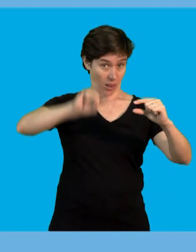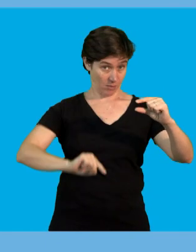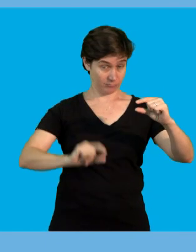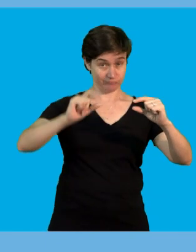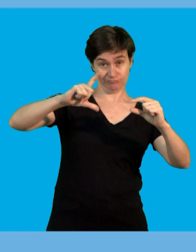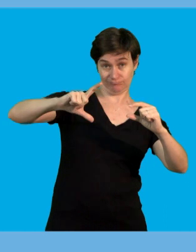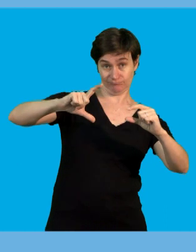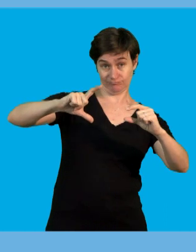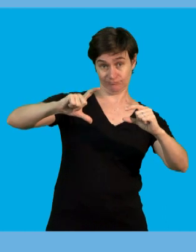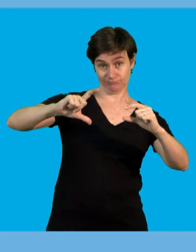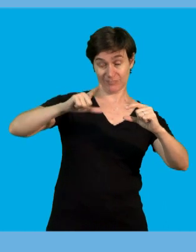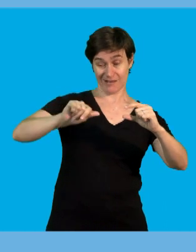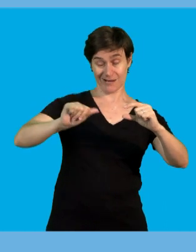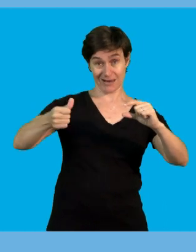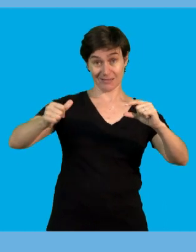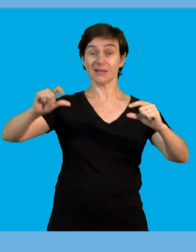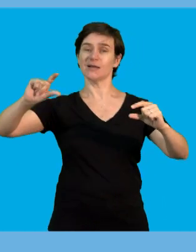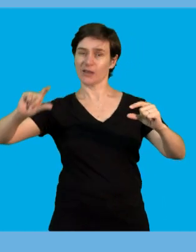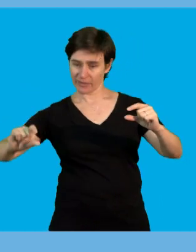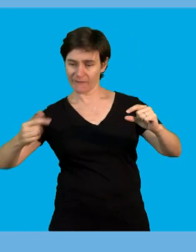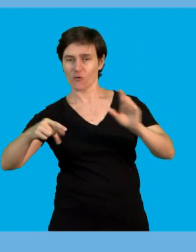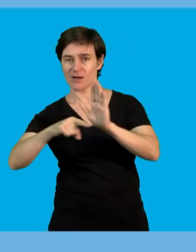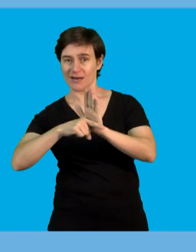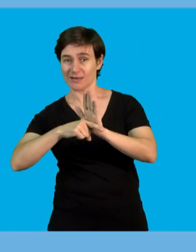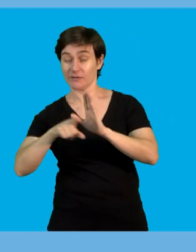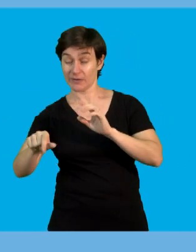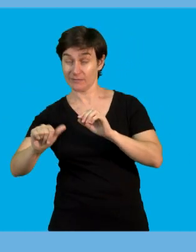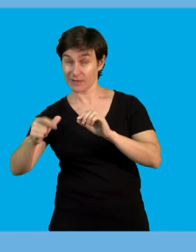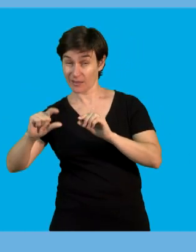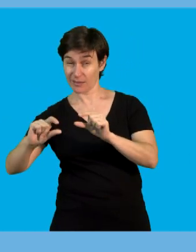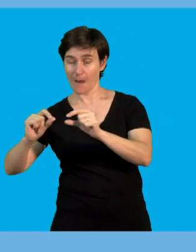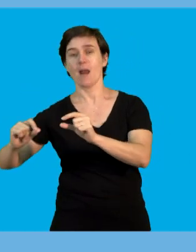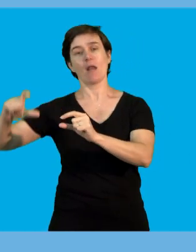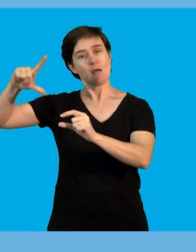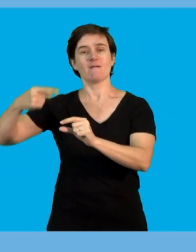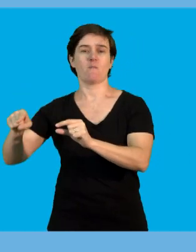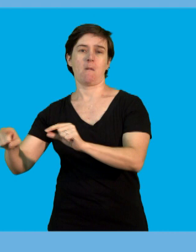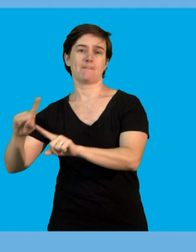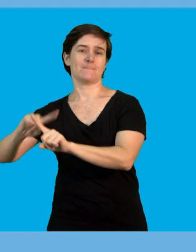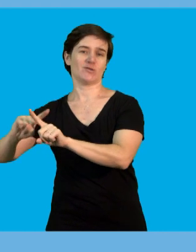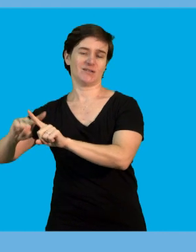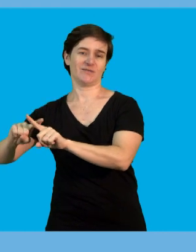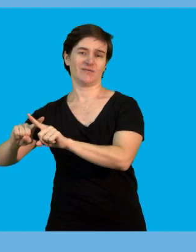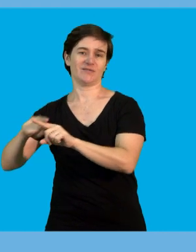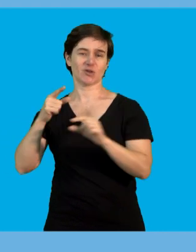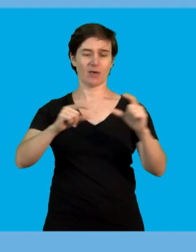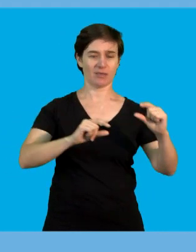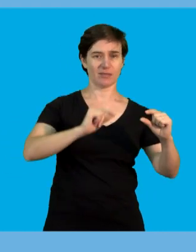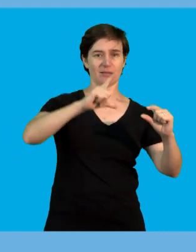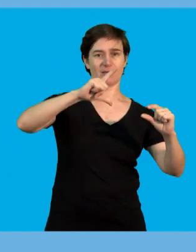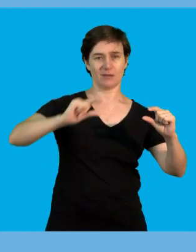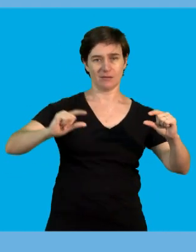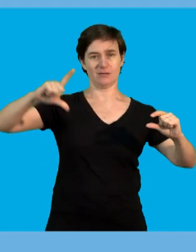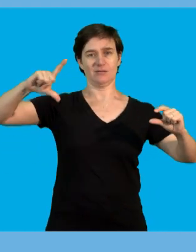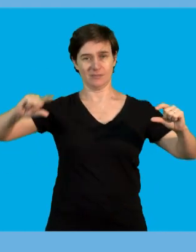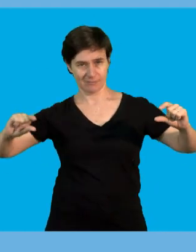will be connected to a negative. And then this negative is going to always be connected to a positive. So they alternate. We kind